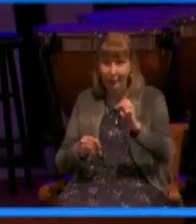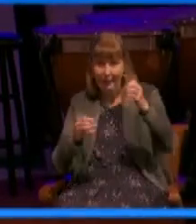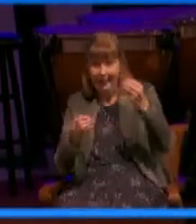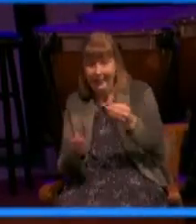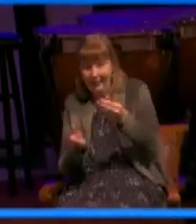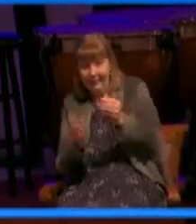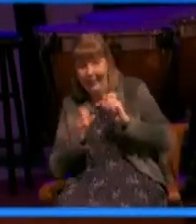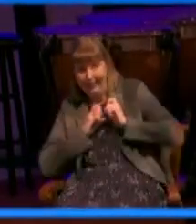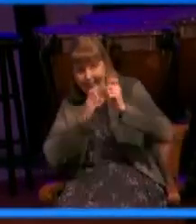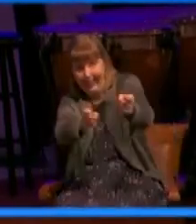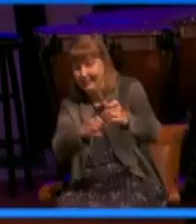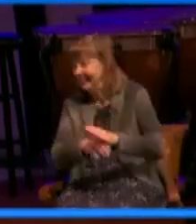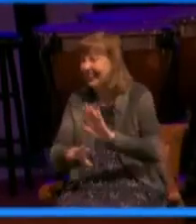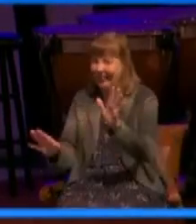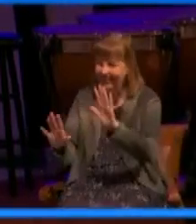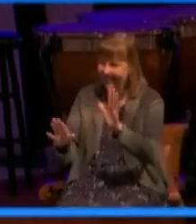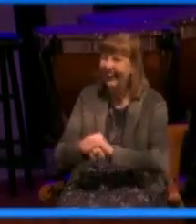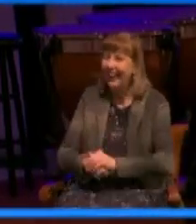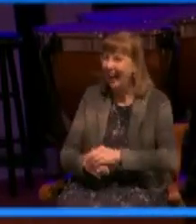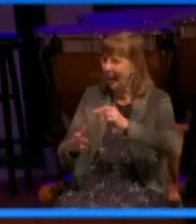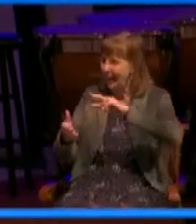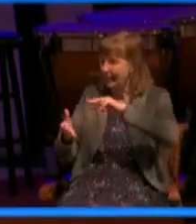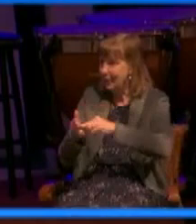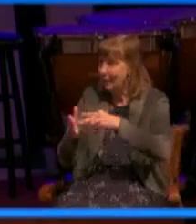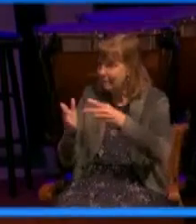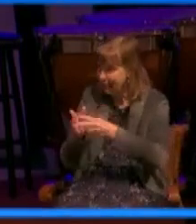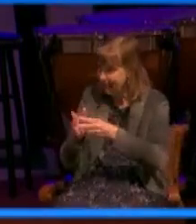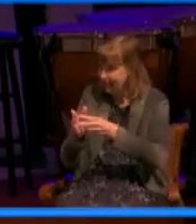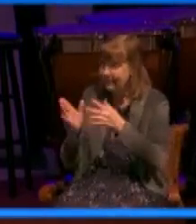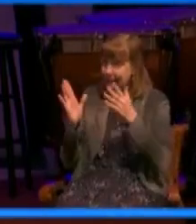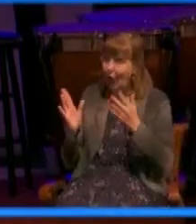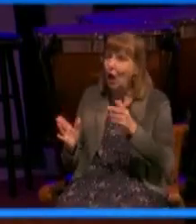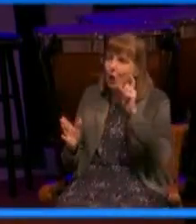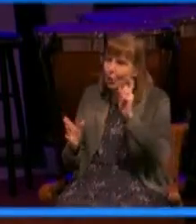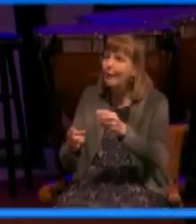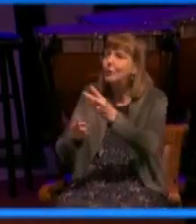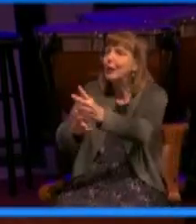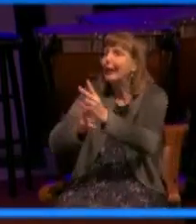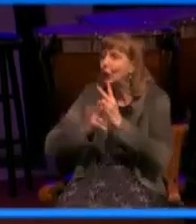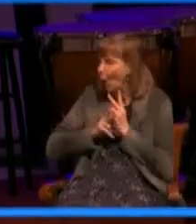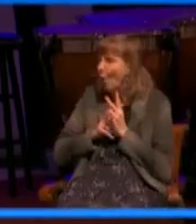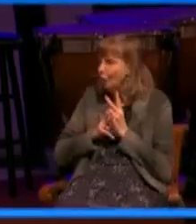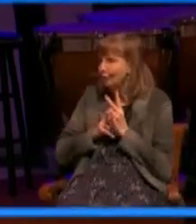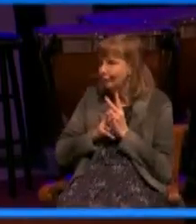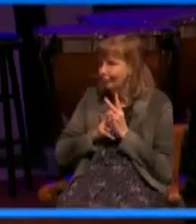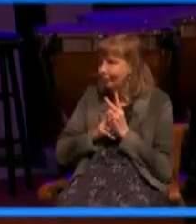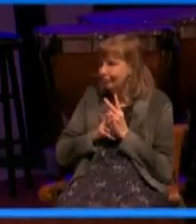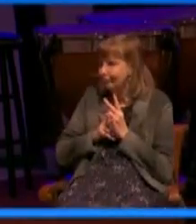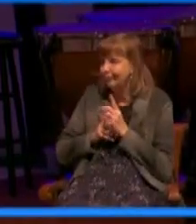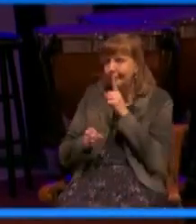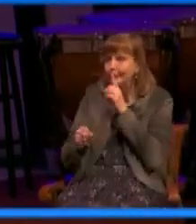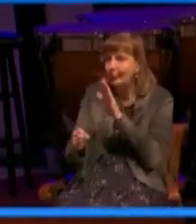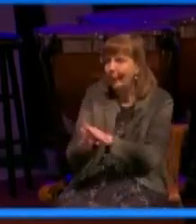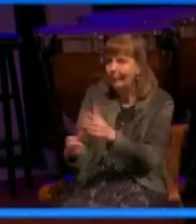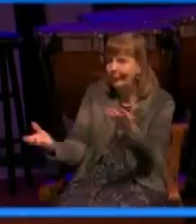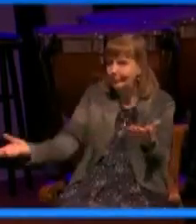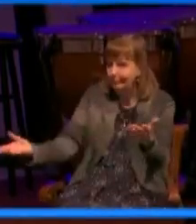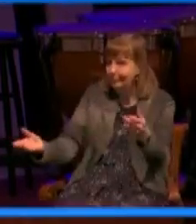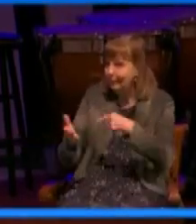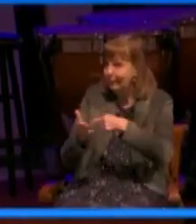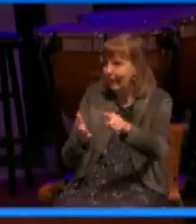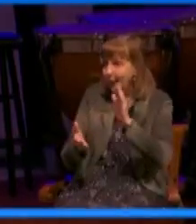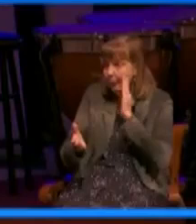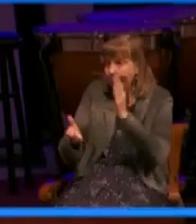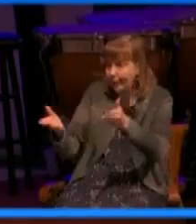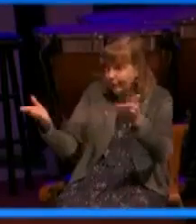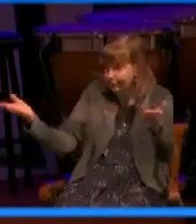word. They don't fulfill their commitments. So when we think about the idea of making promises, we want to know that the one